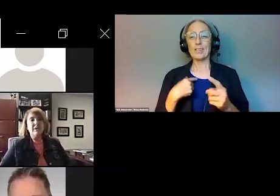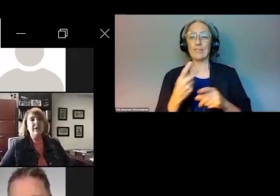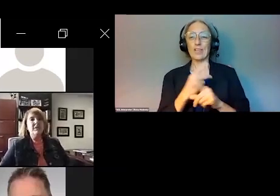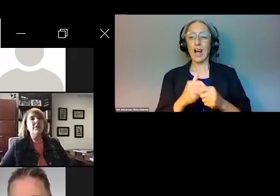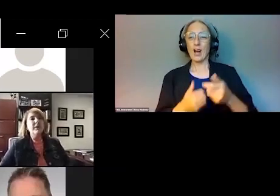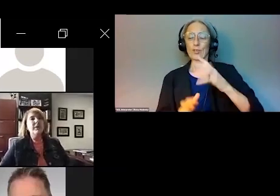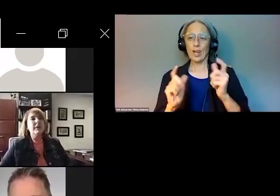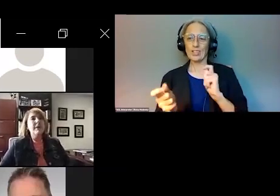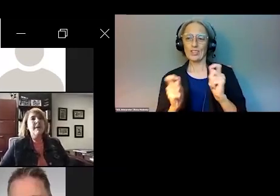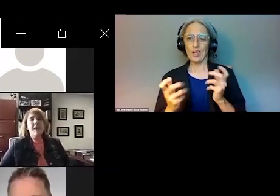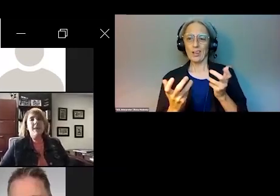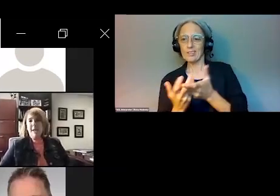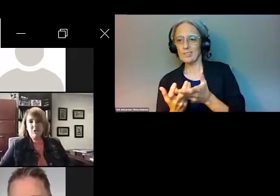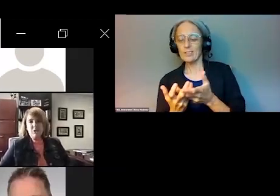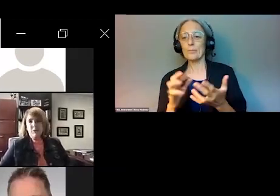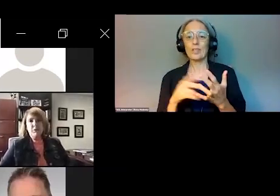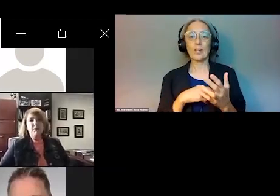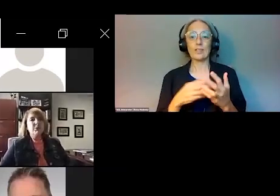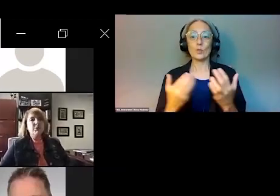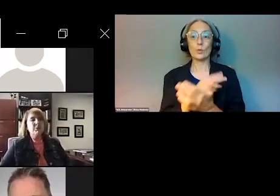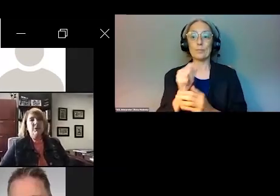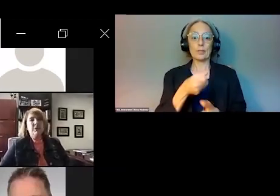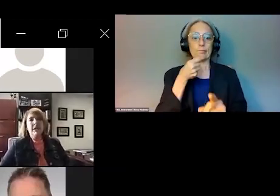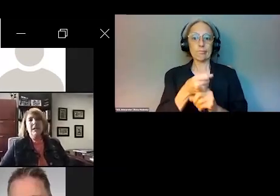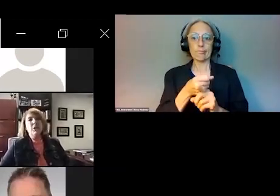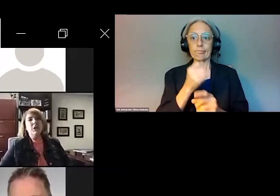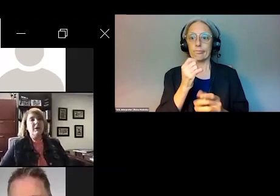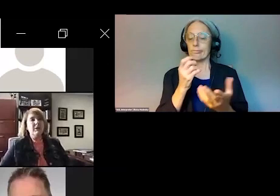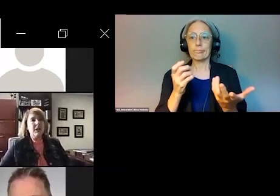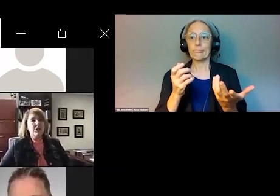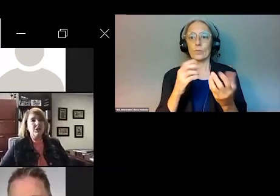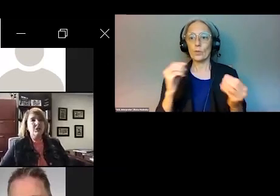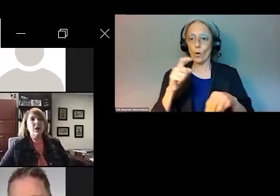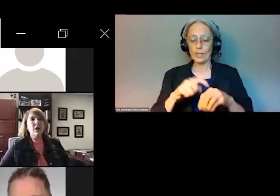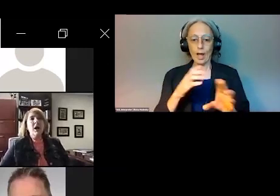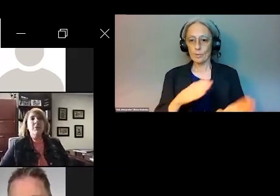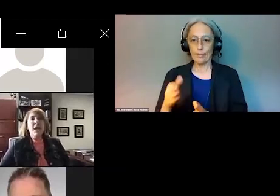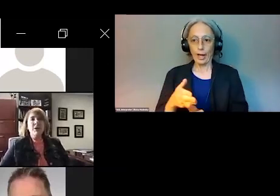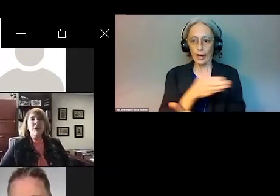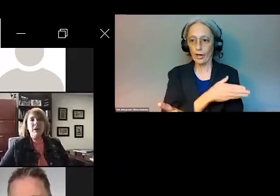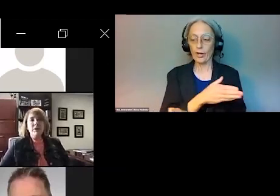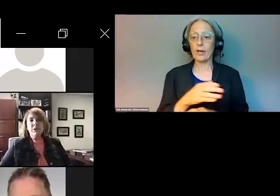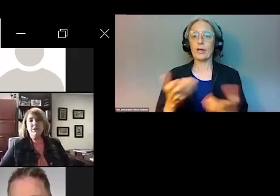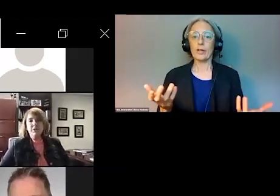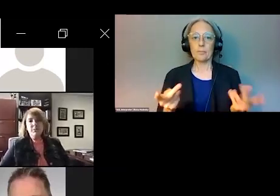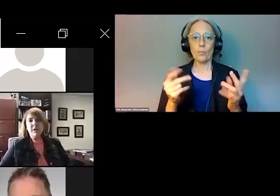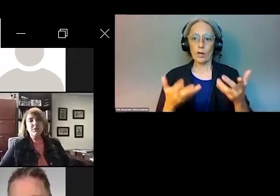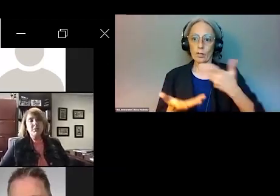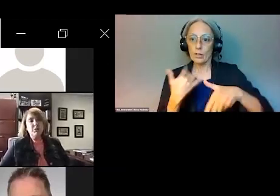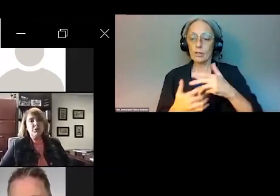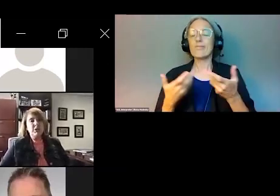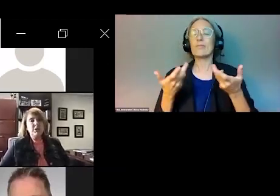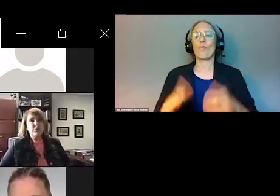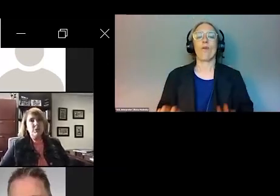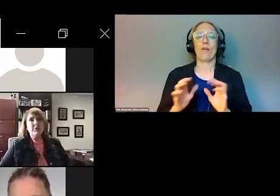new acutely onset disability. And that can certainly prevent people from feeling like they want to go out and engage. Bladder and bowel